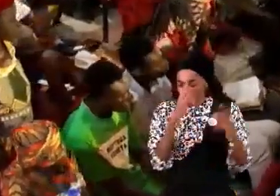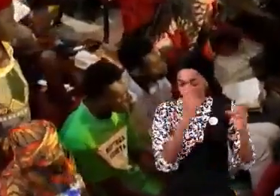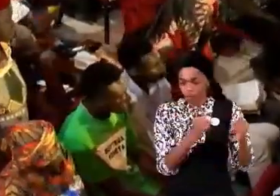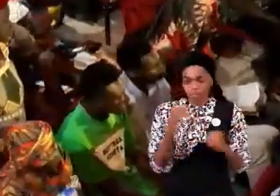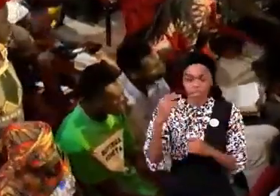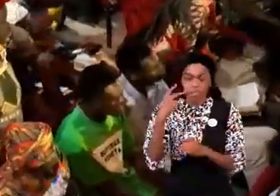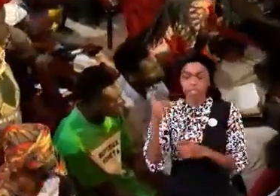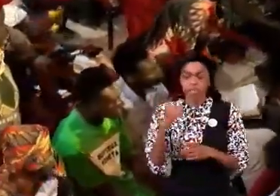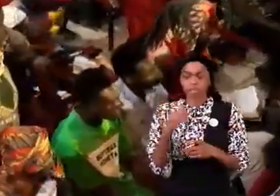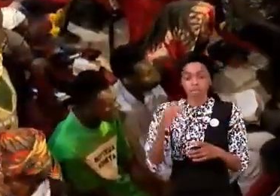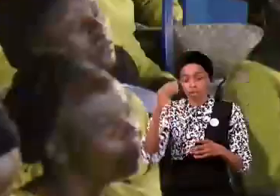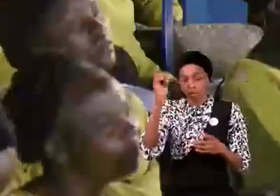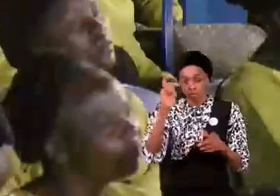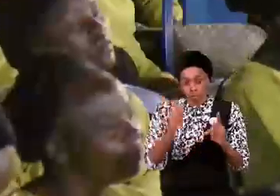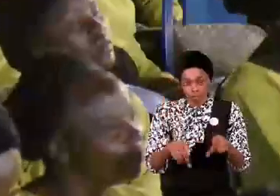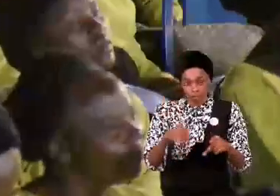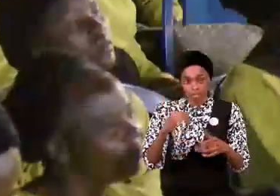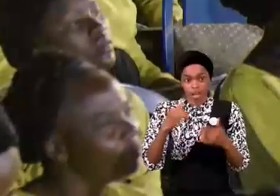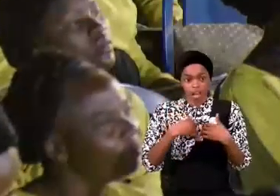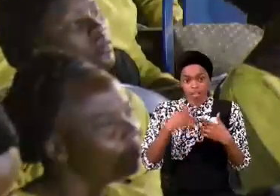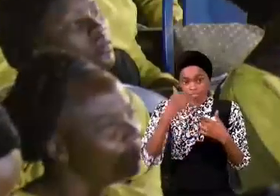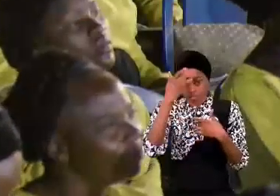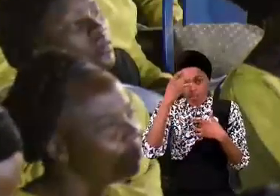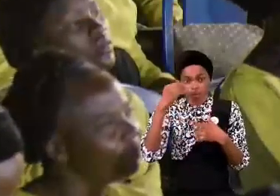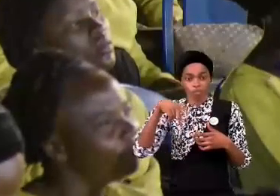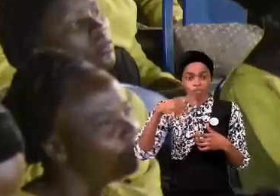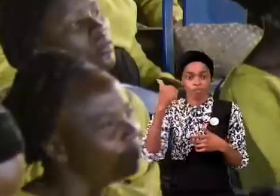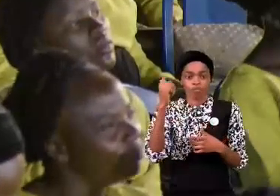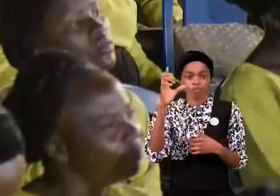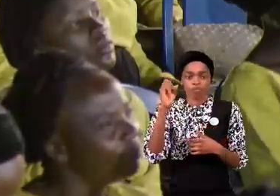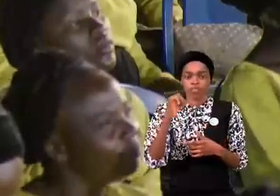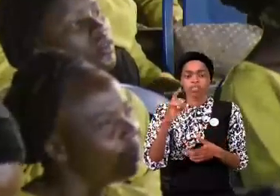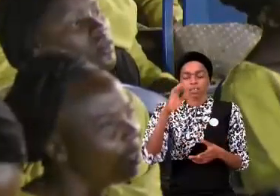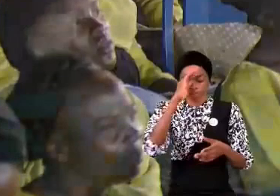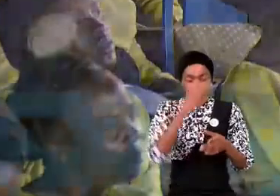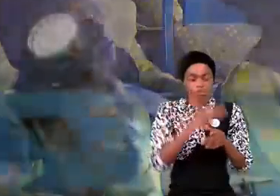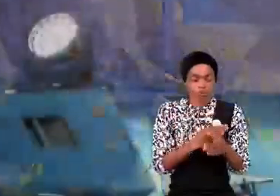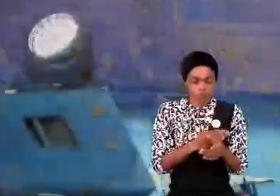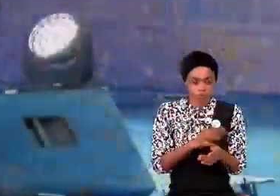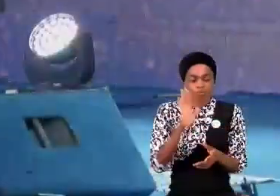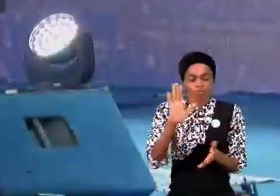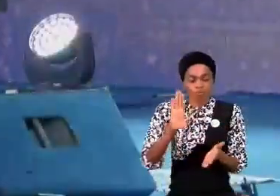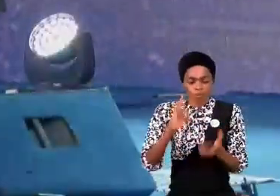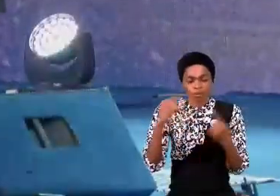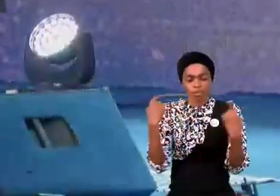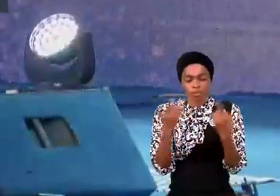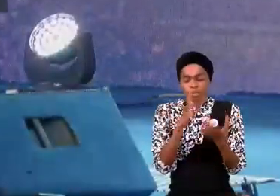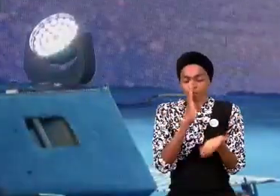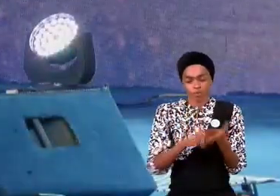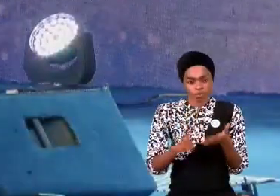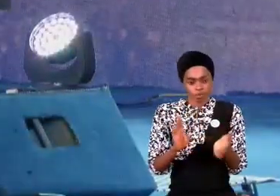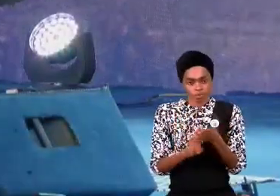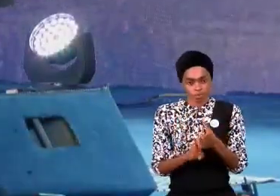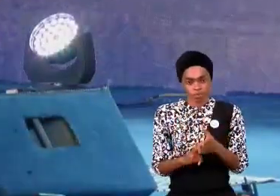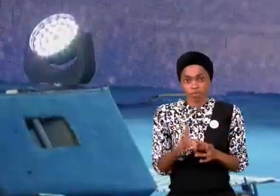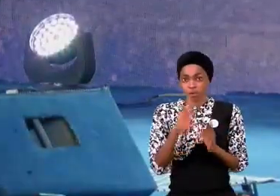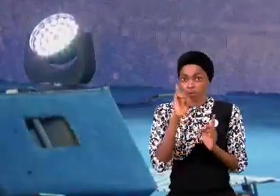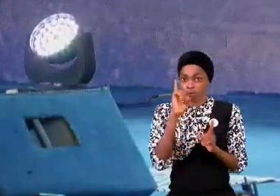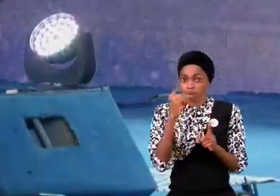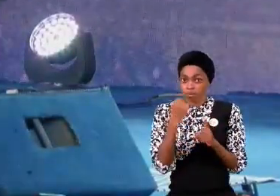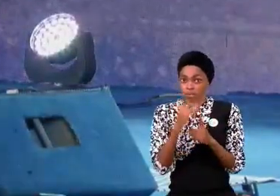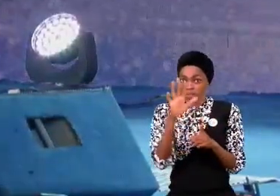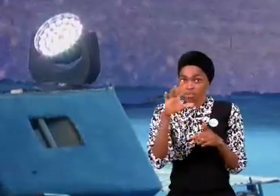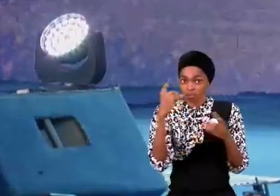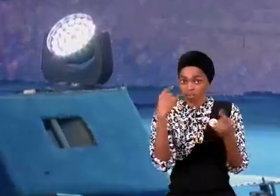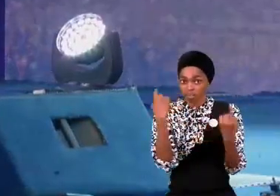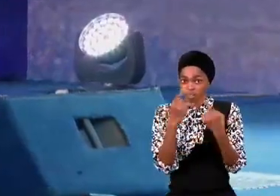word, your sins are forgiven. Your guilt is taken away. Condemnation is gone. Think